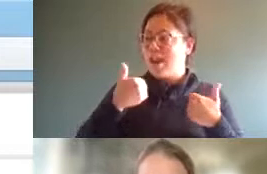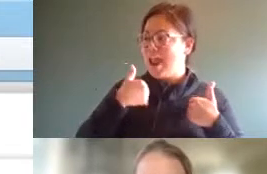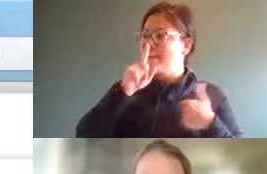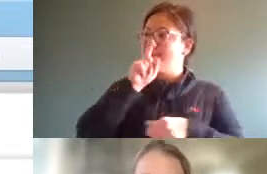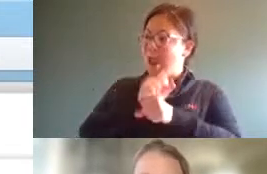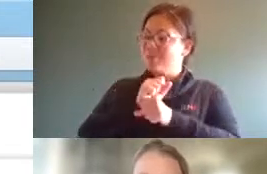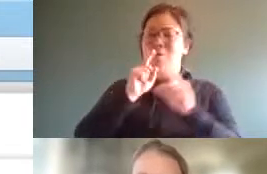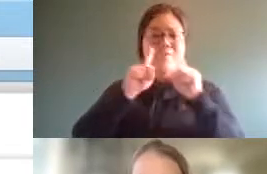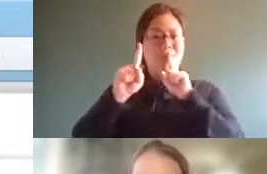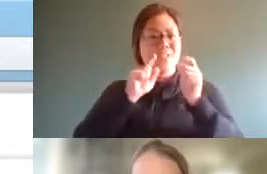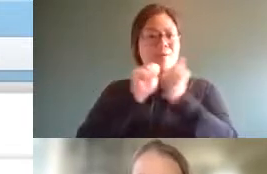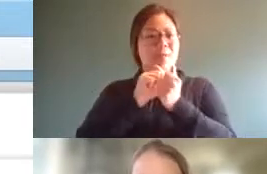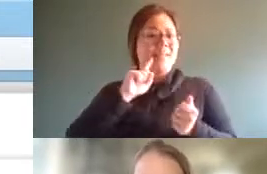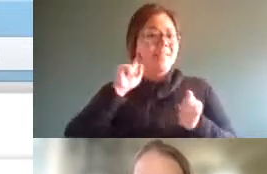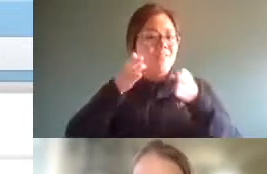person.